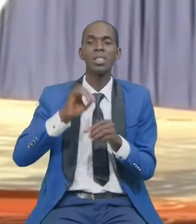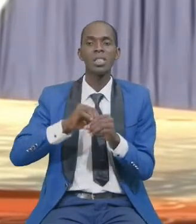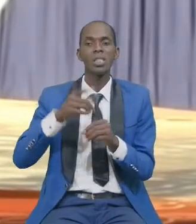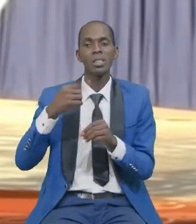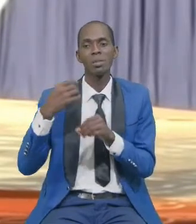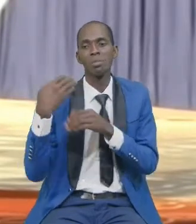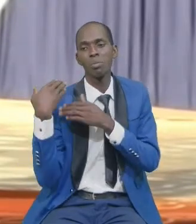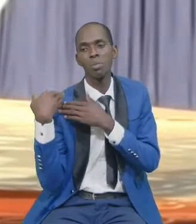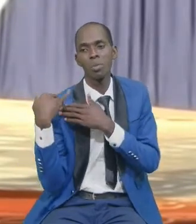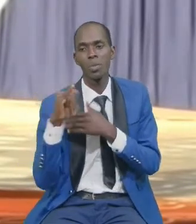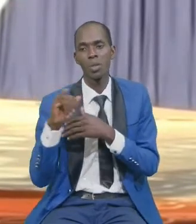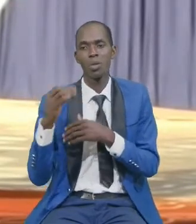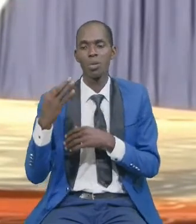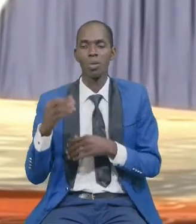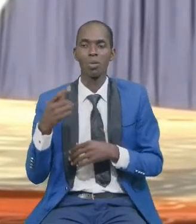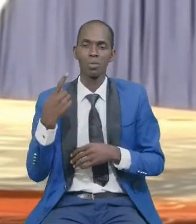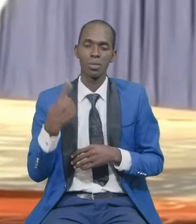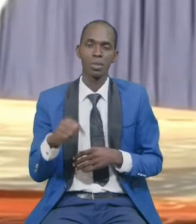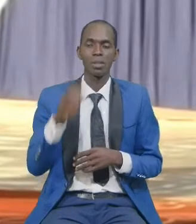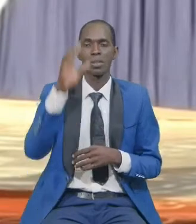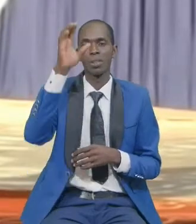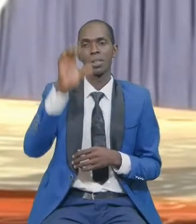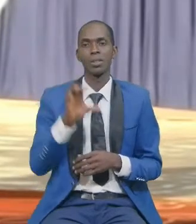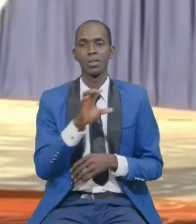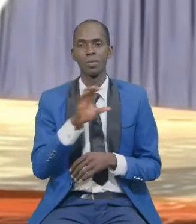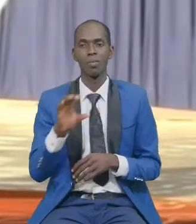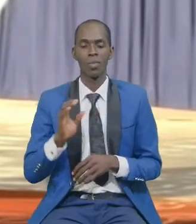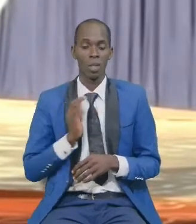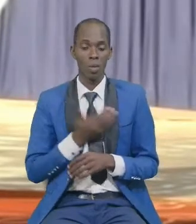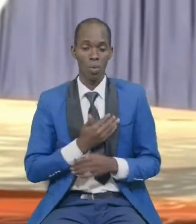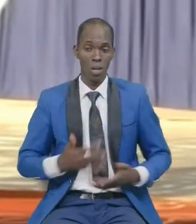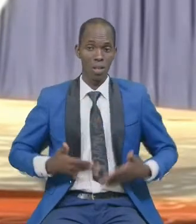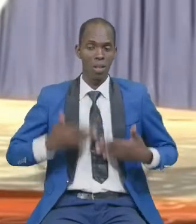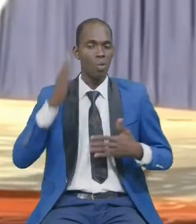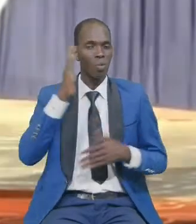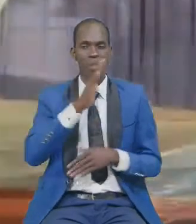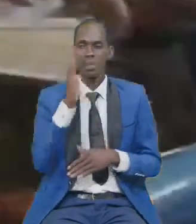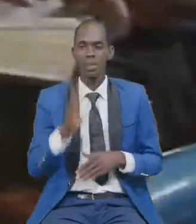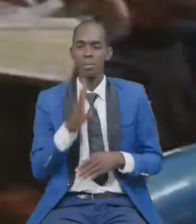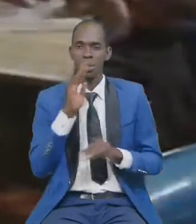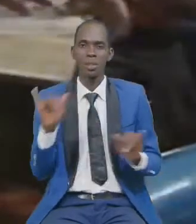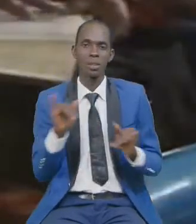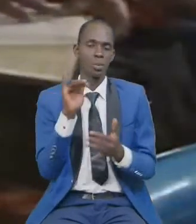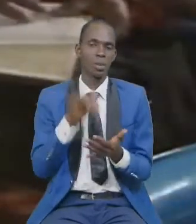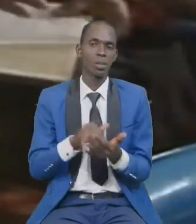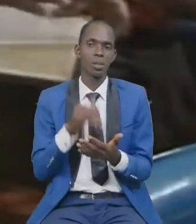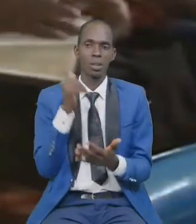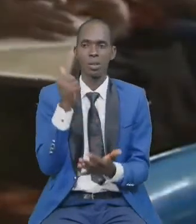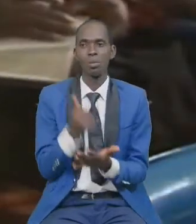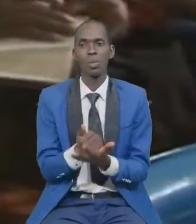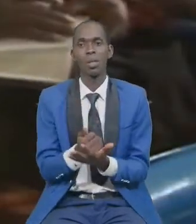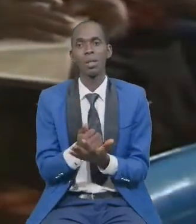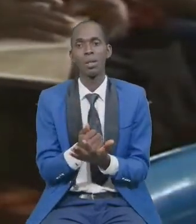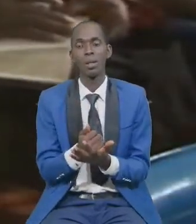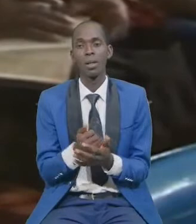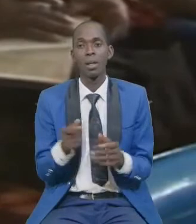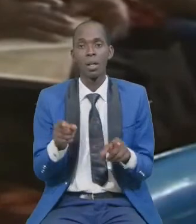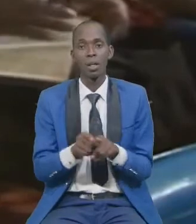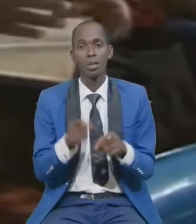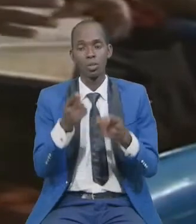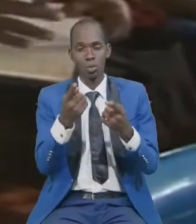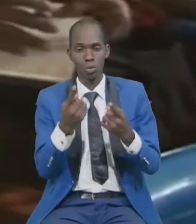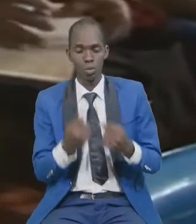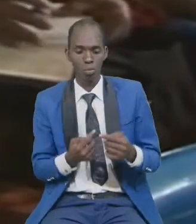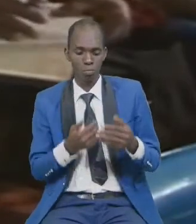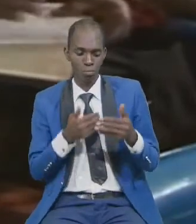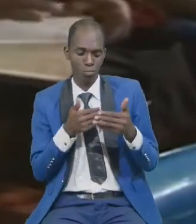the cross. And our lives will never be the same again. And as you come side by